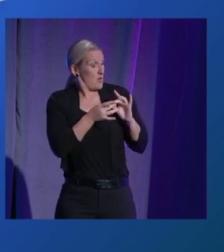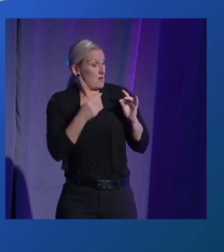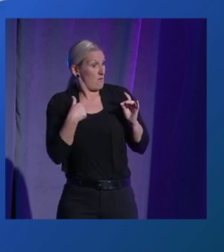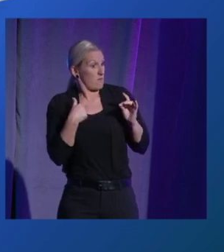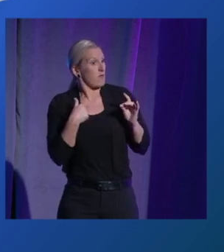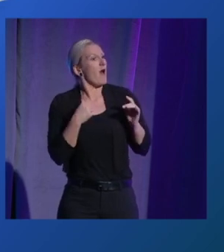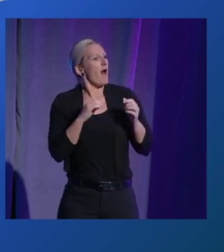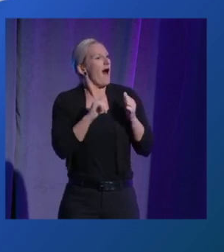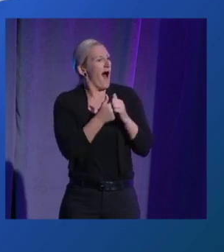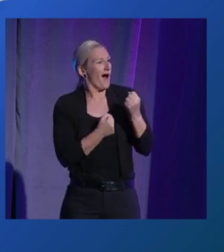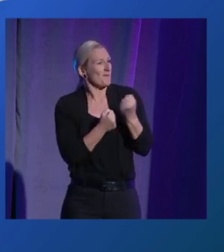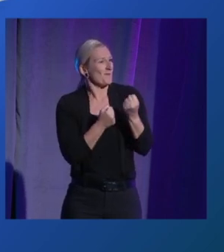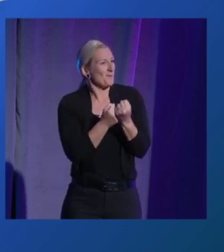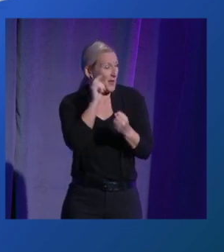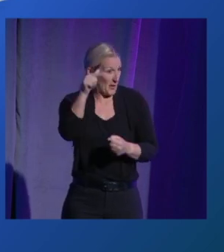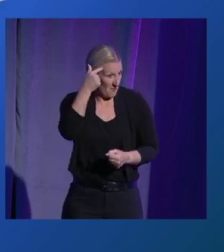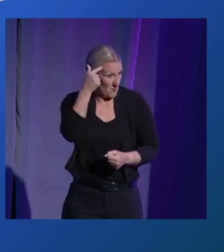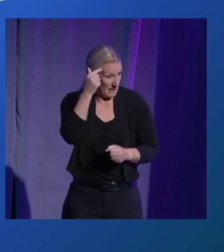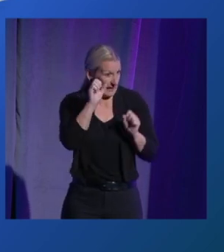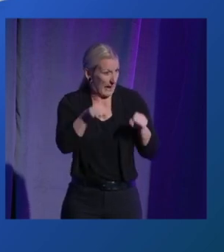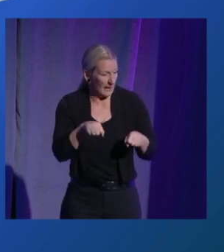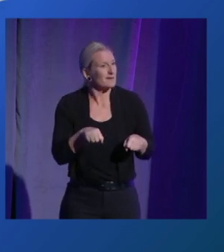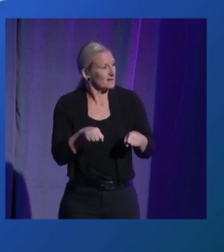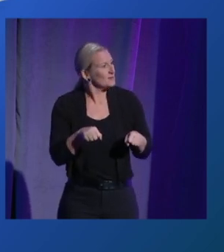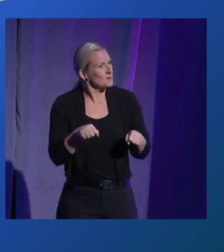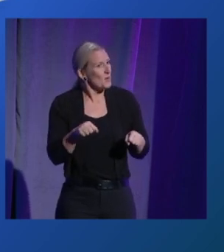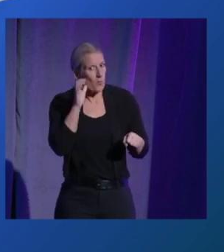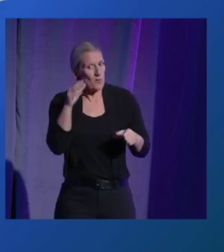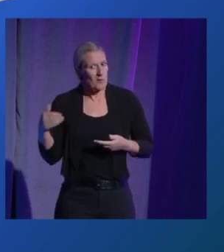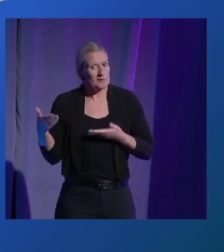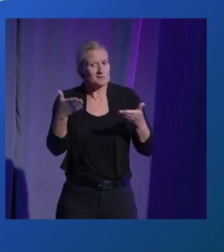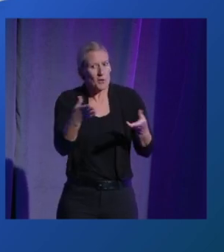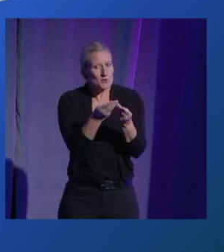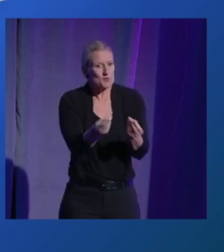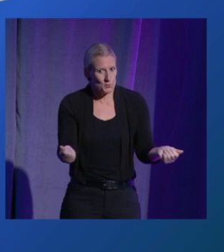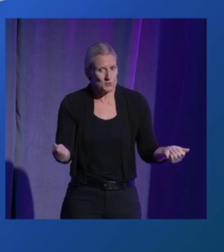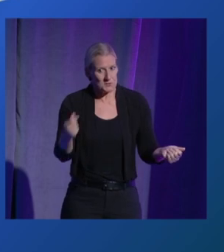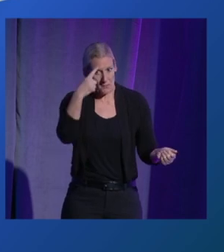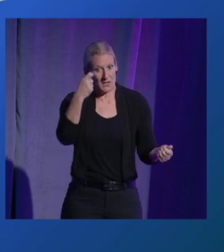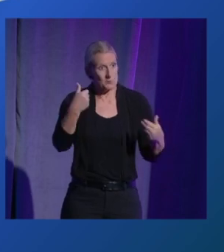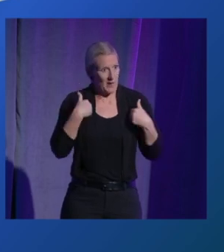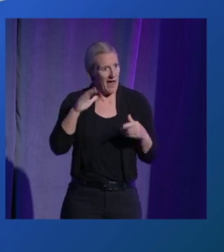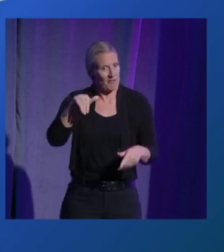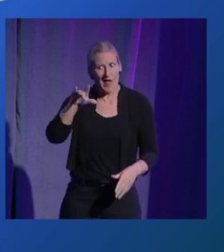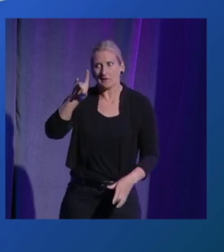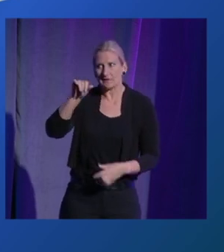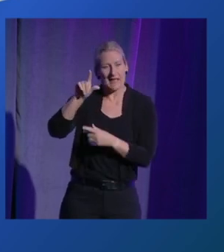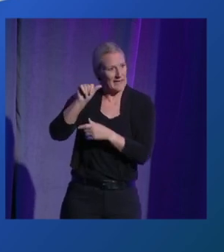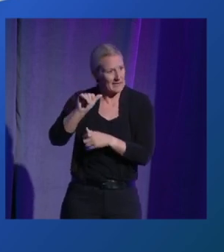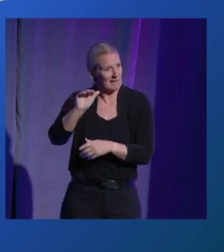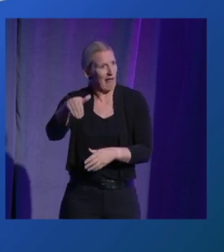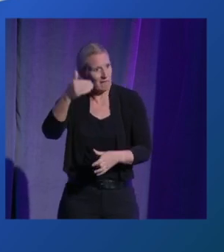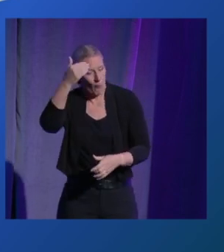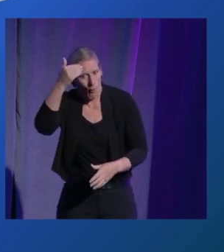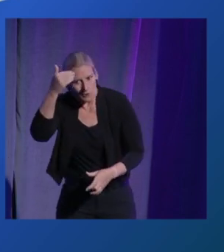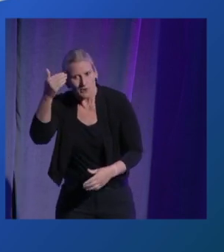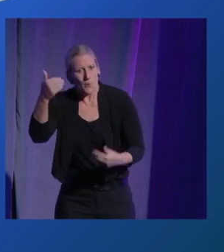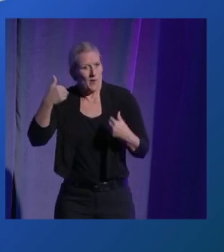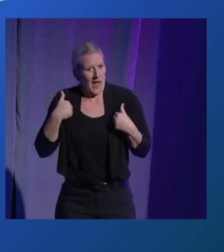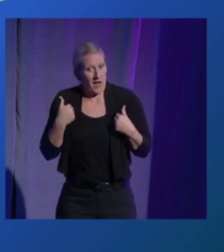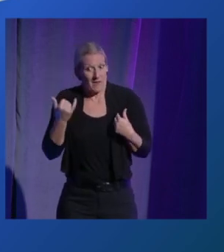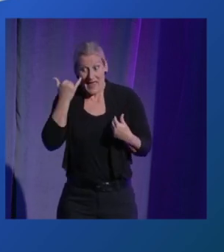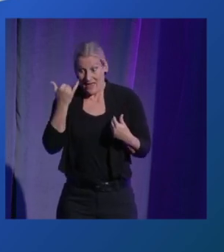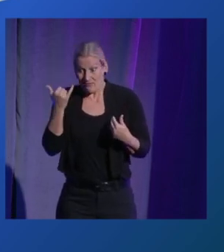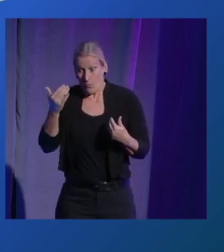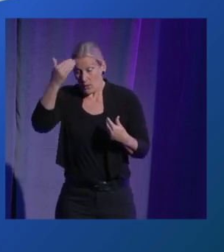in this sector to to deliver those Solutions because you have the expertise and and the data and the knowhow you know for us it's once we can